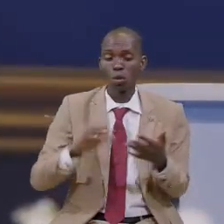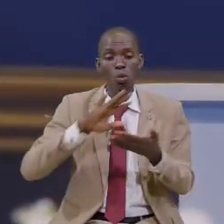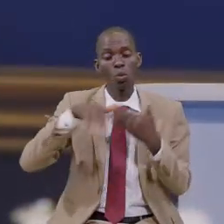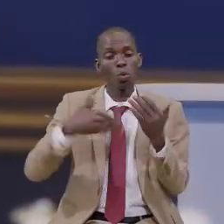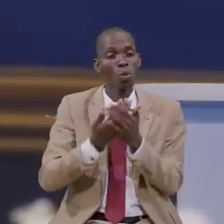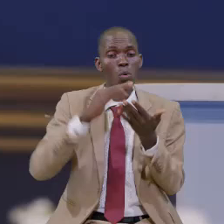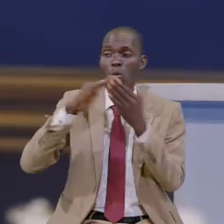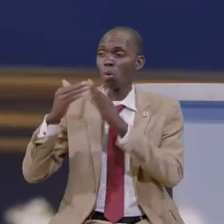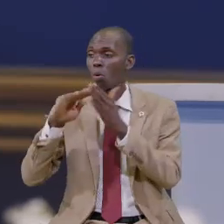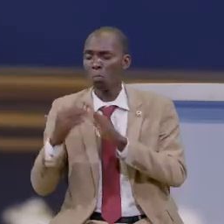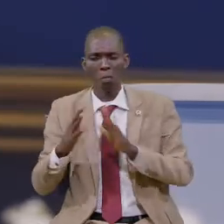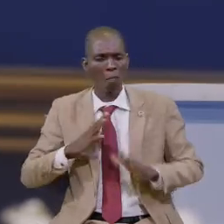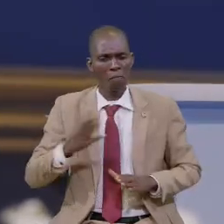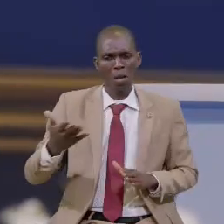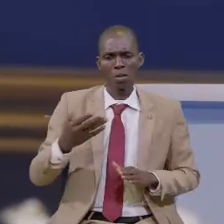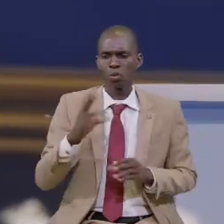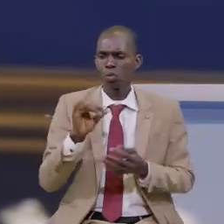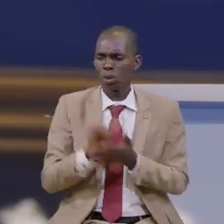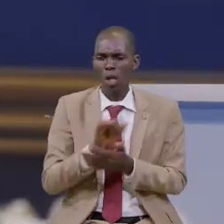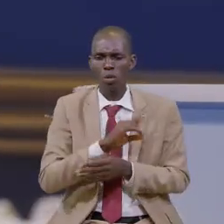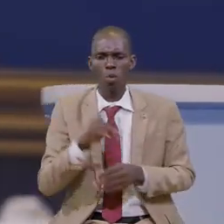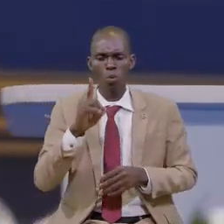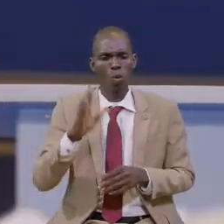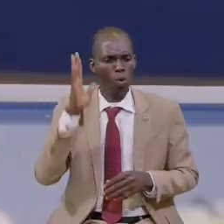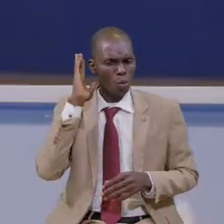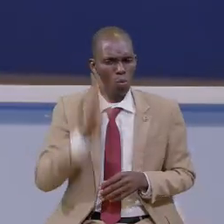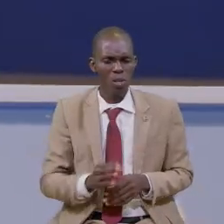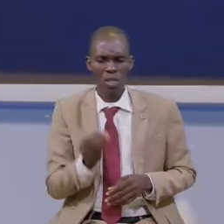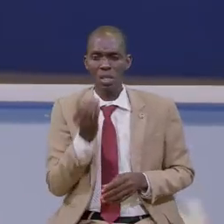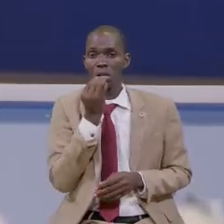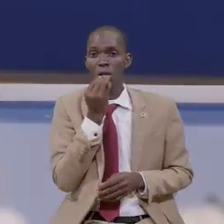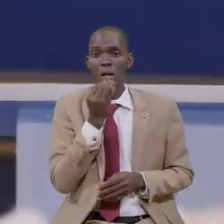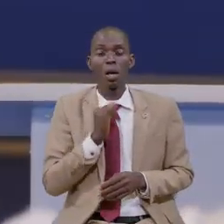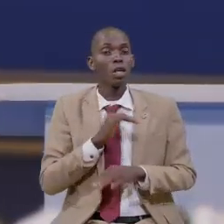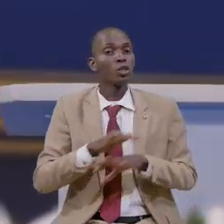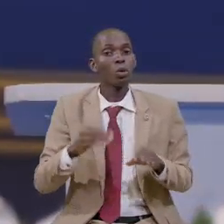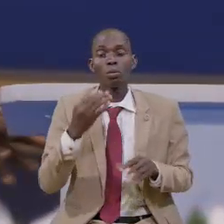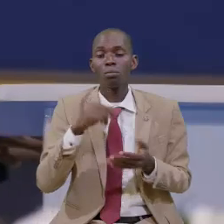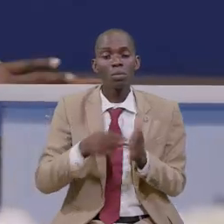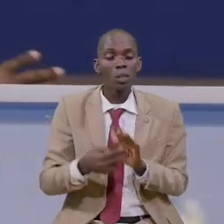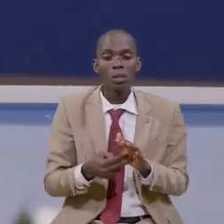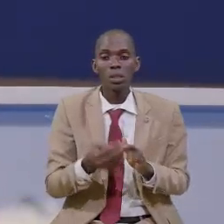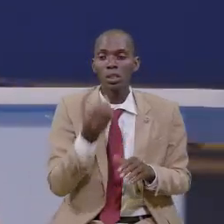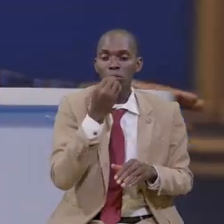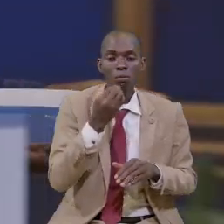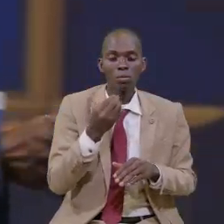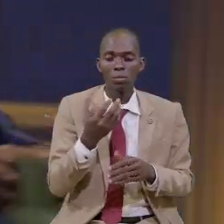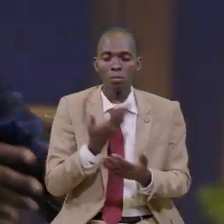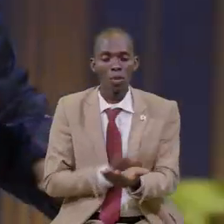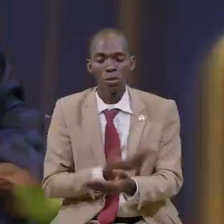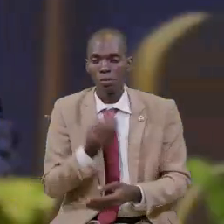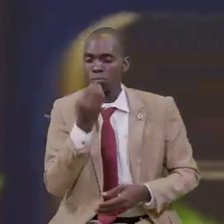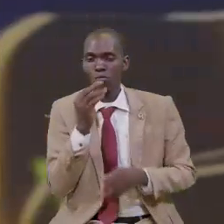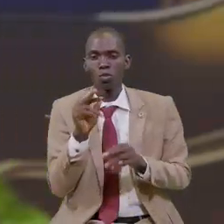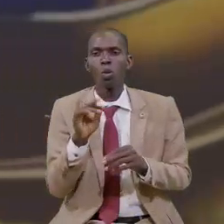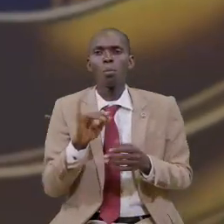will eat. You understand? Now, I don't mean eating breakfast. Nobody will eat anything. We will not eat. They